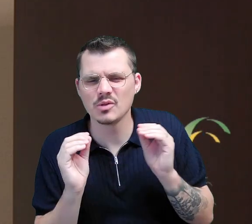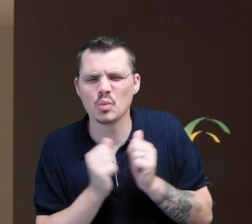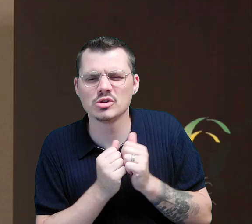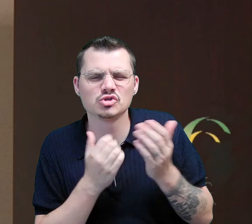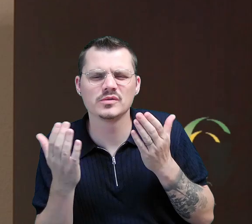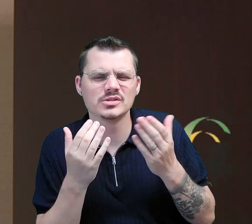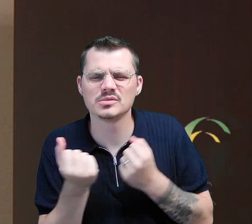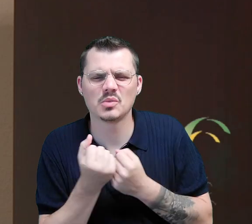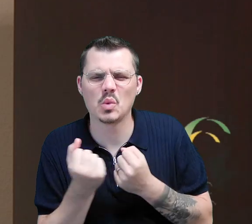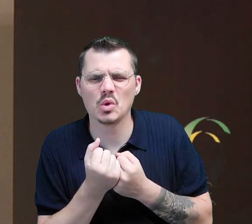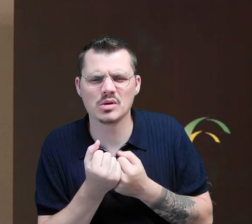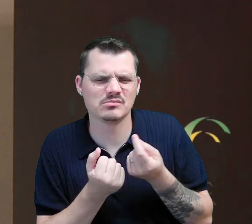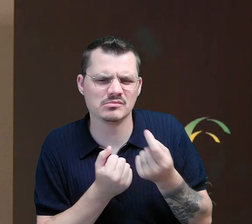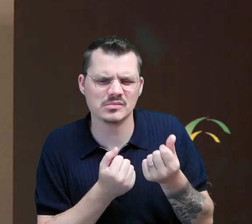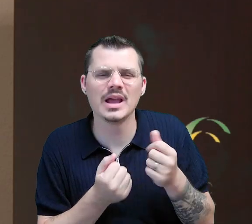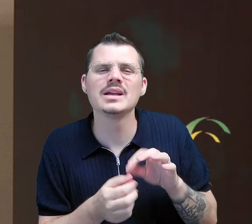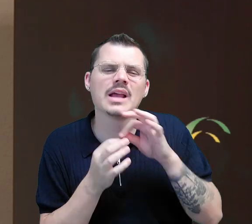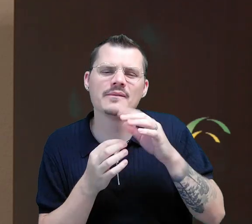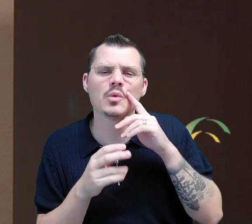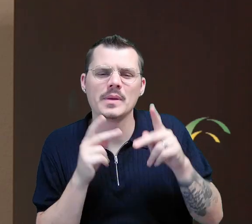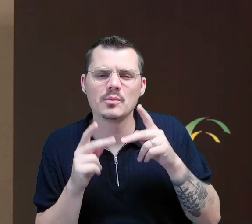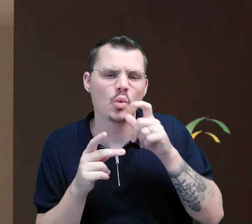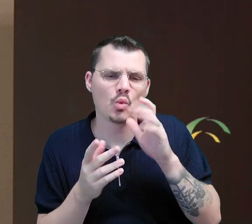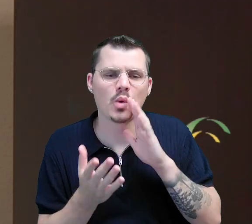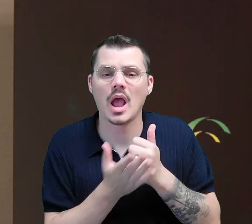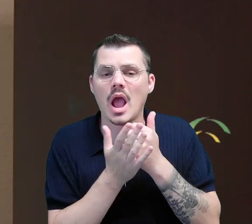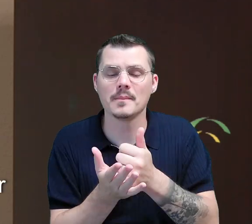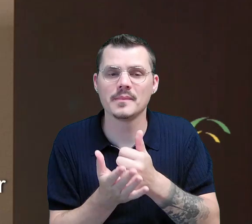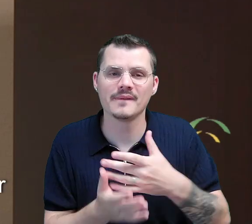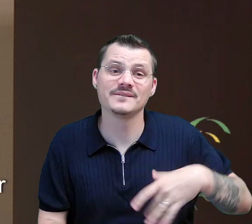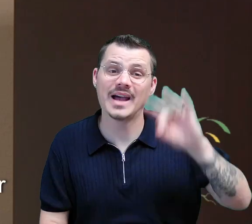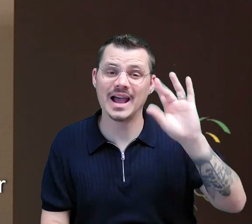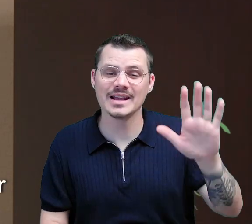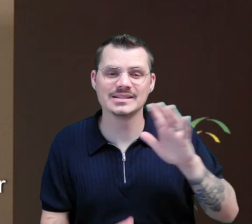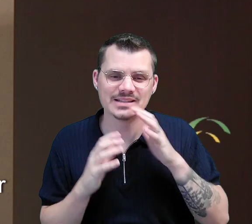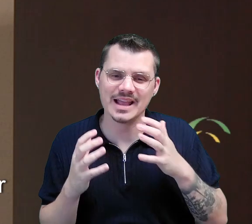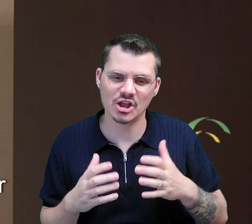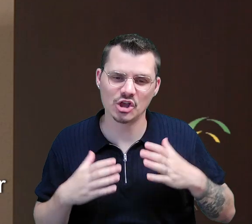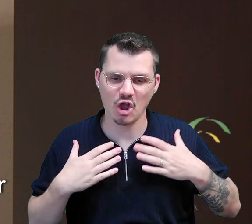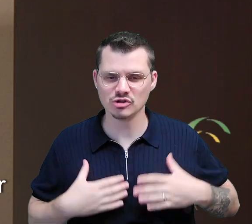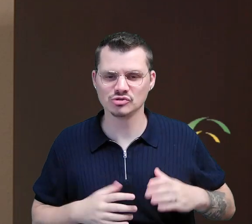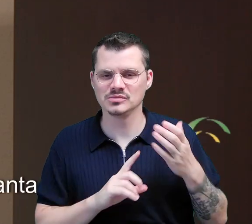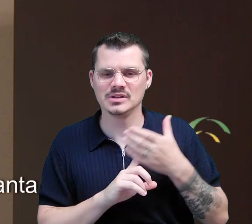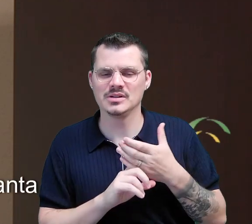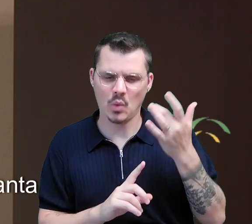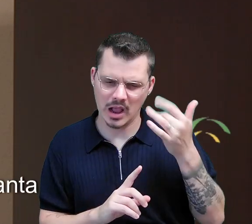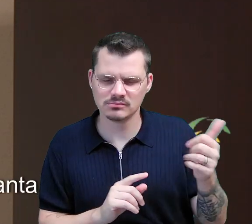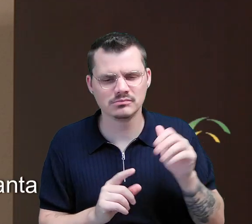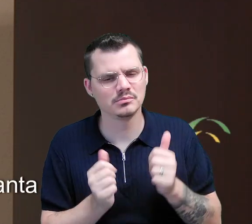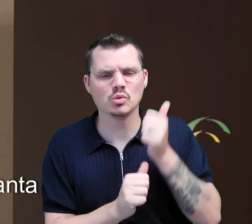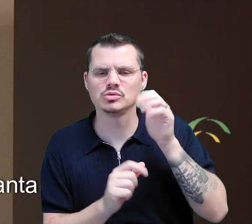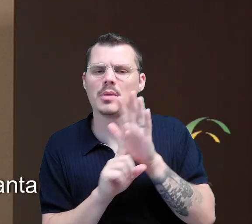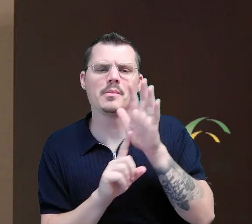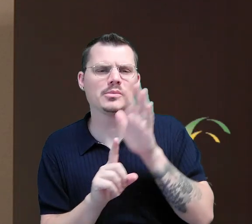of services and supports, except for people to help him find his Santa costume every year because he was the